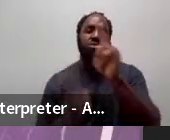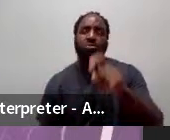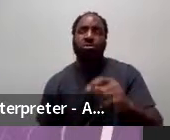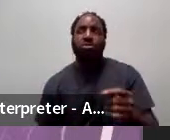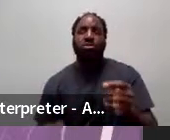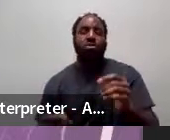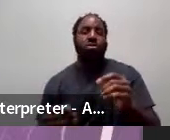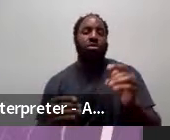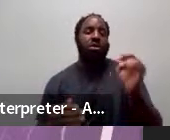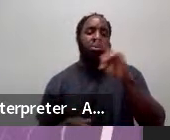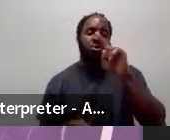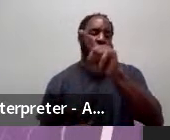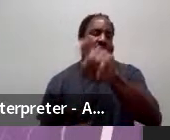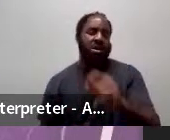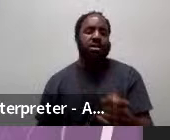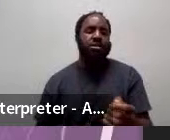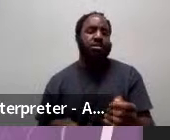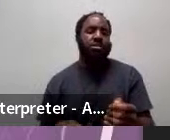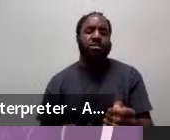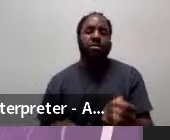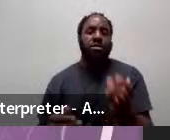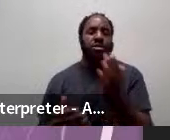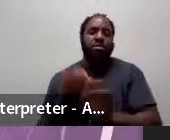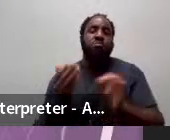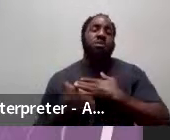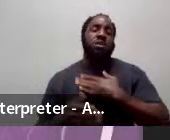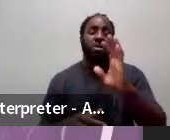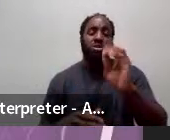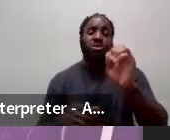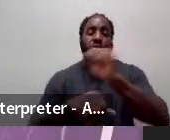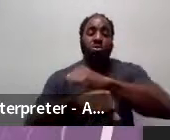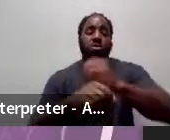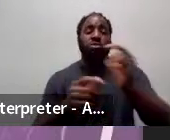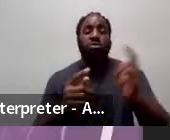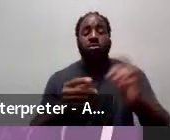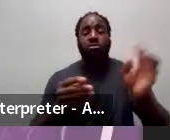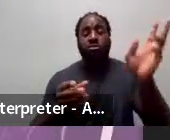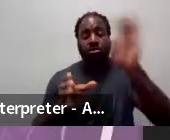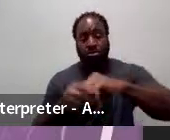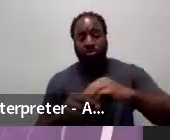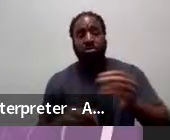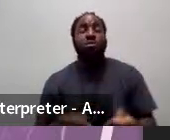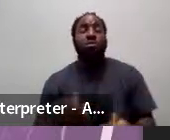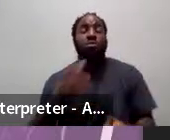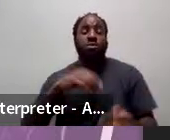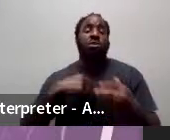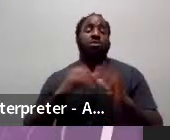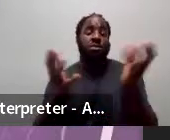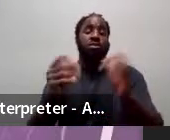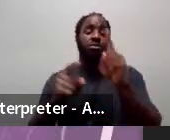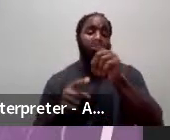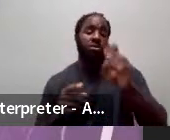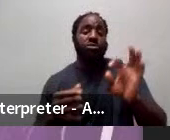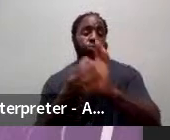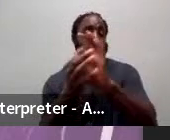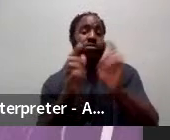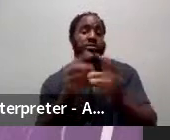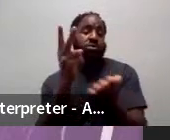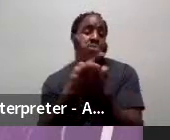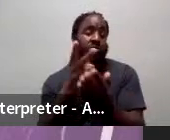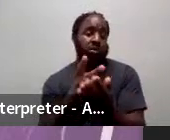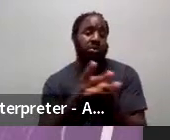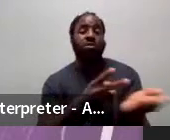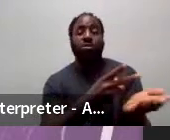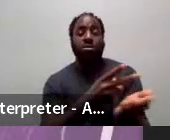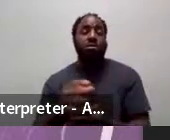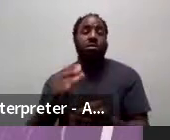gonna ask also Tun and some of my other colleagues to jump in on some of these. We have a lot of questions related to parking. These